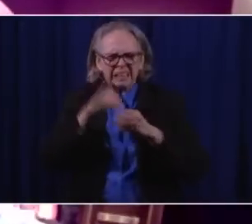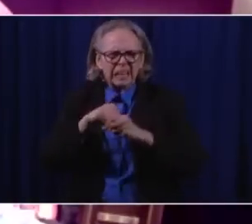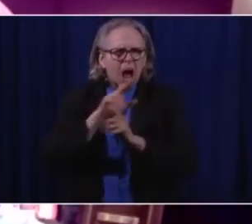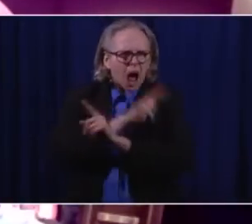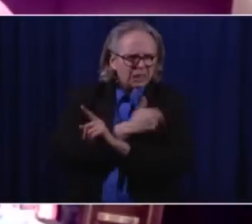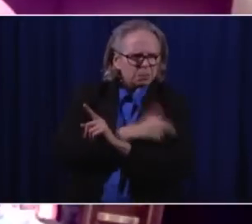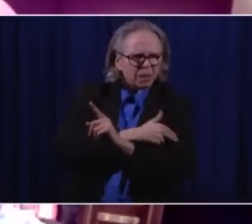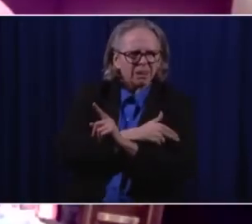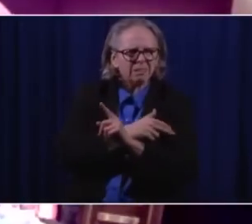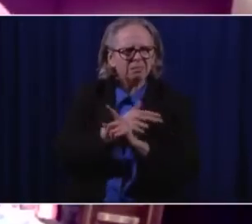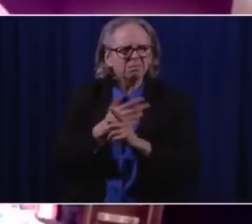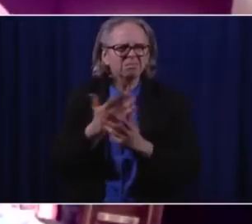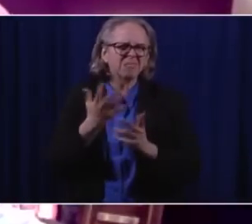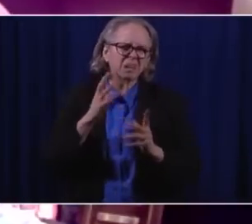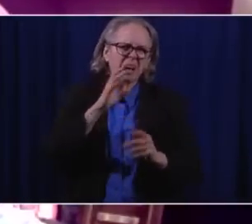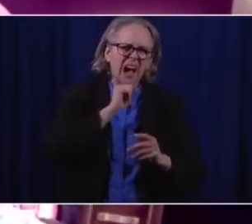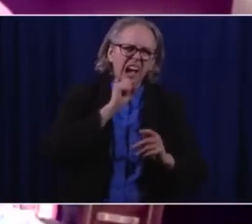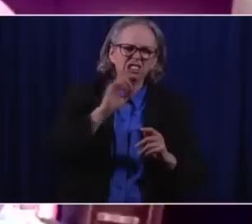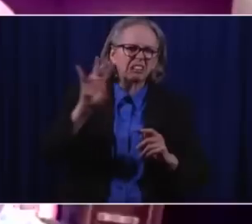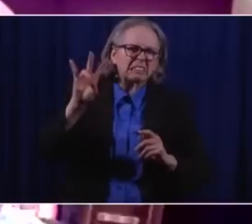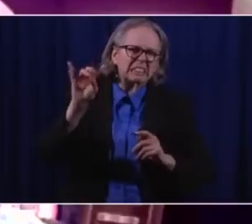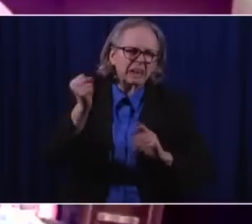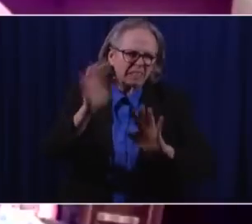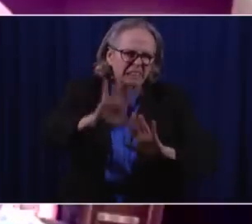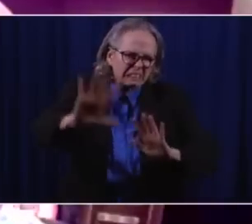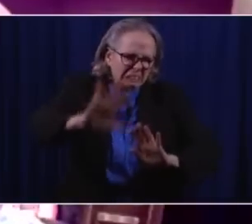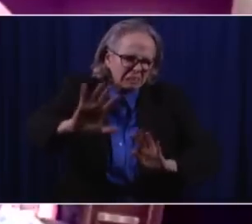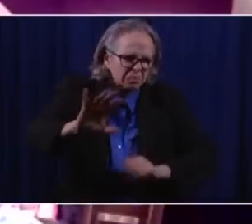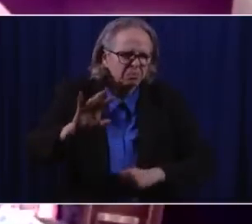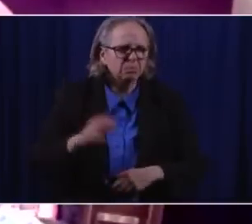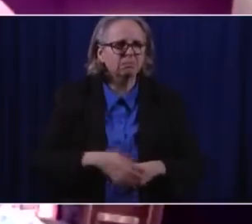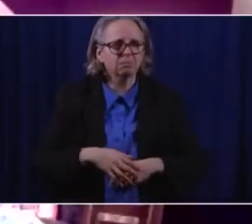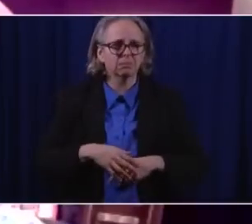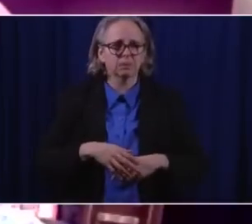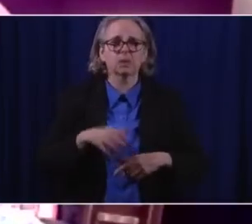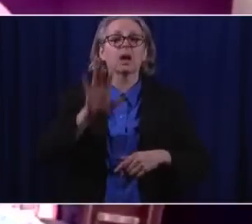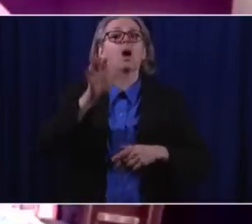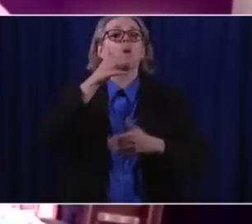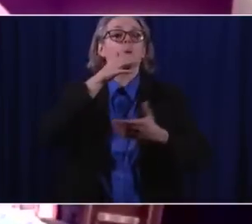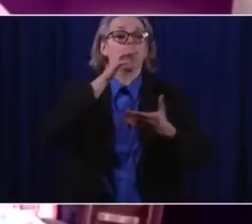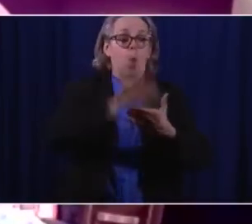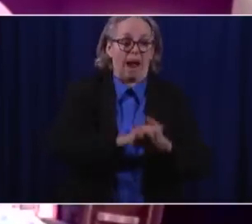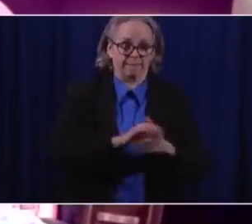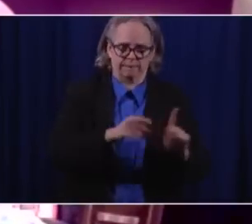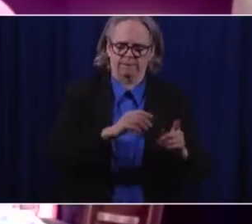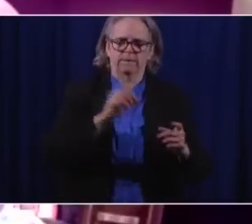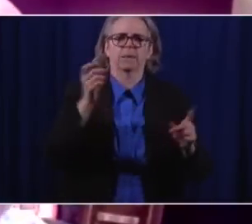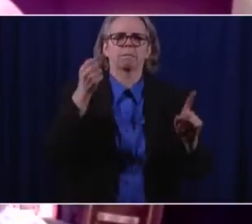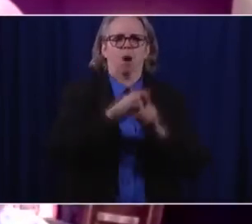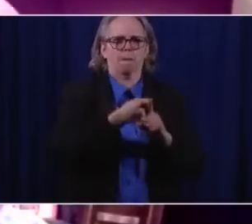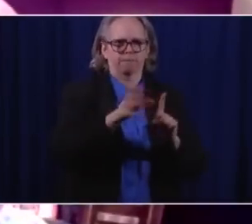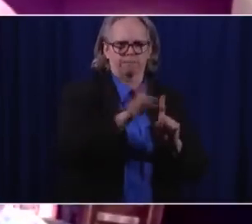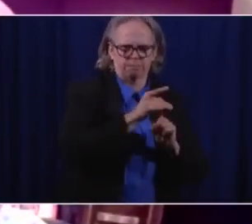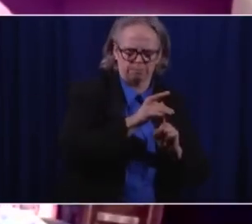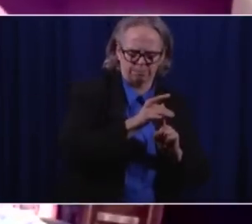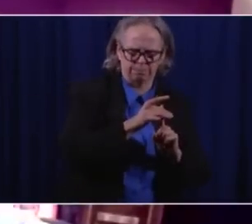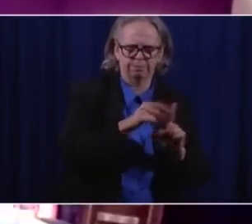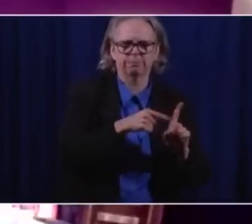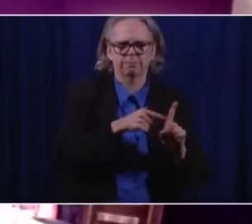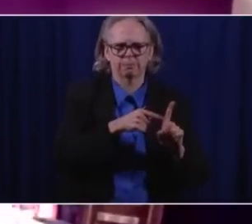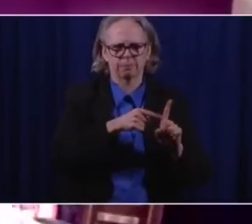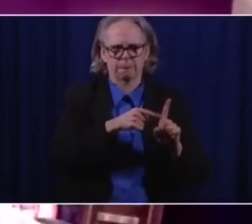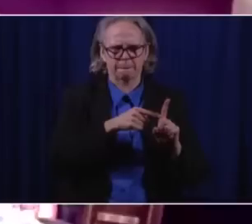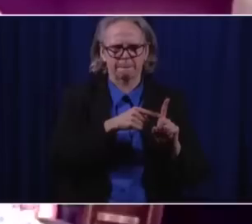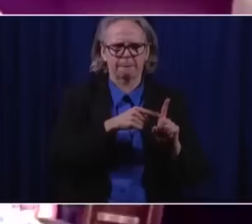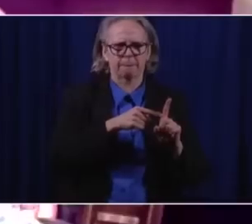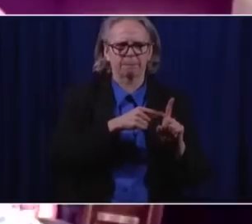older gentleman in his early 70s. His wife also had COVID. They lived alone together. He had to be hospitalized. That meant